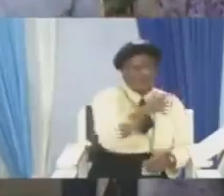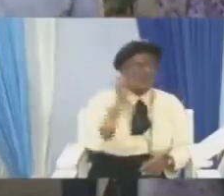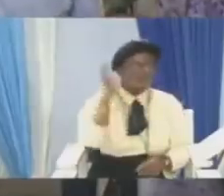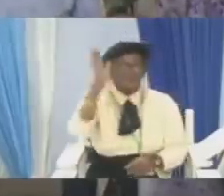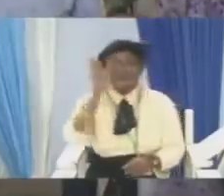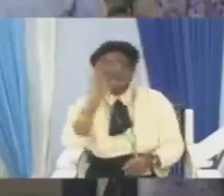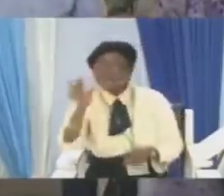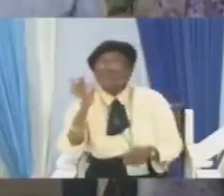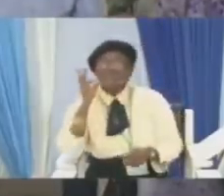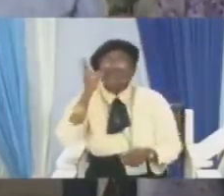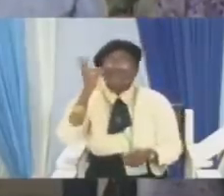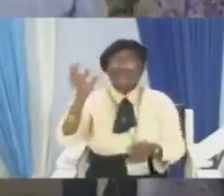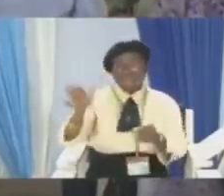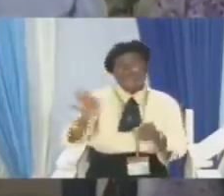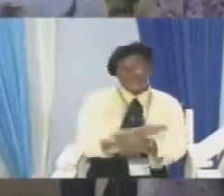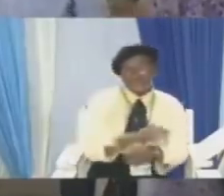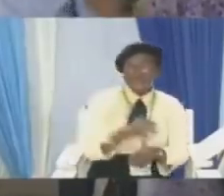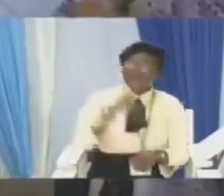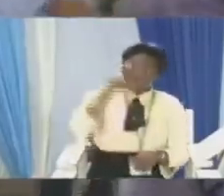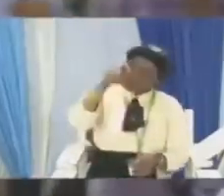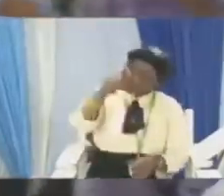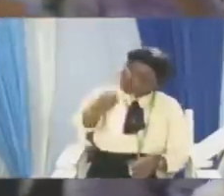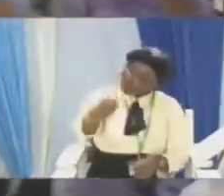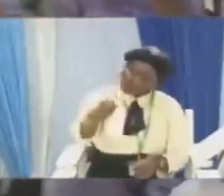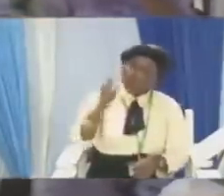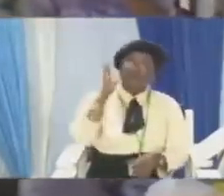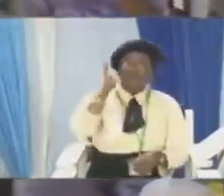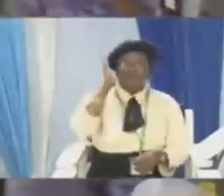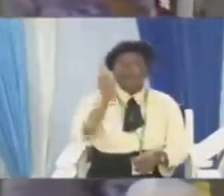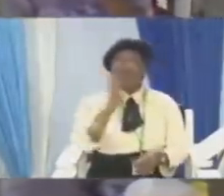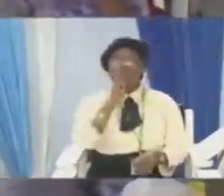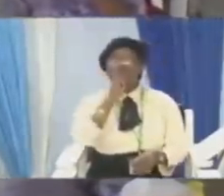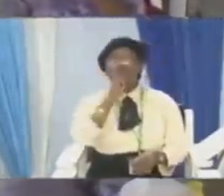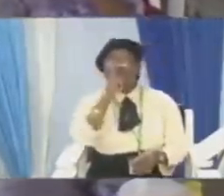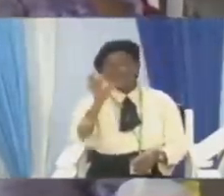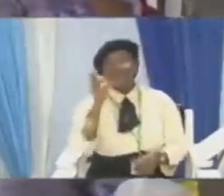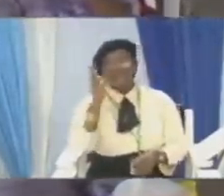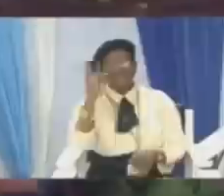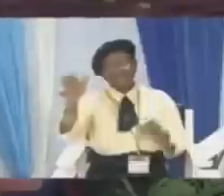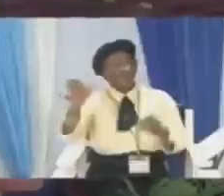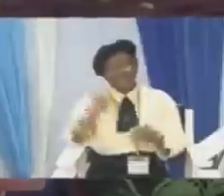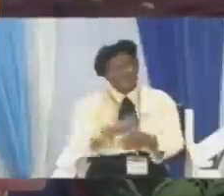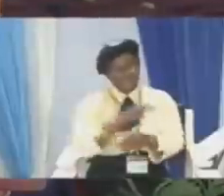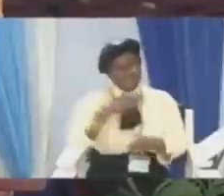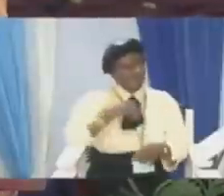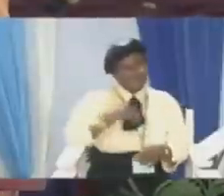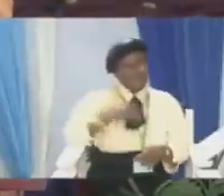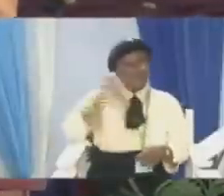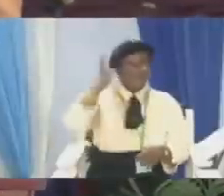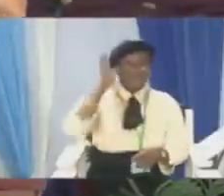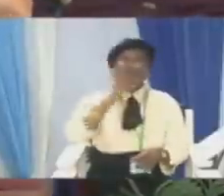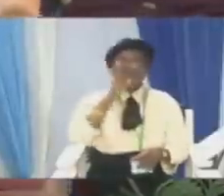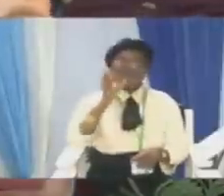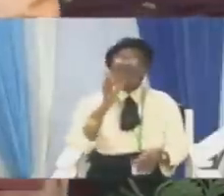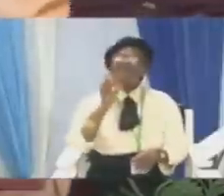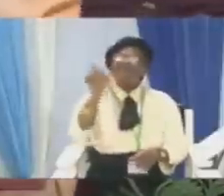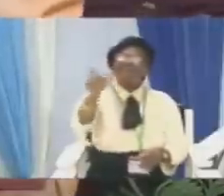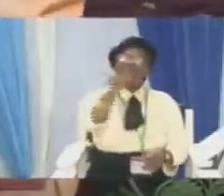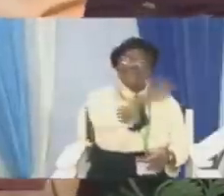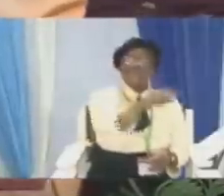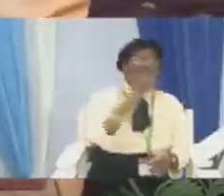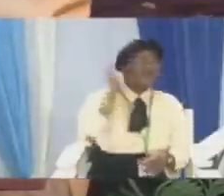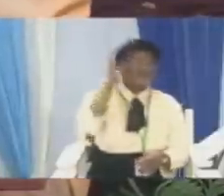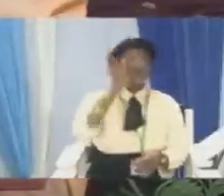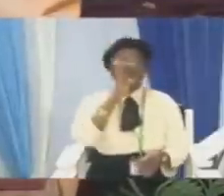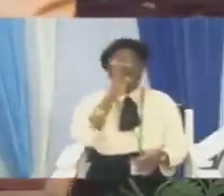Tell them, you can stand to tell them, say, in the name of Jesus Christ, you shall be fruitful. Say it to another person,